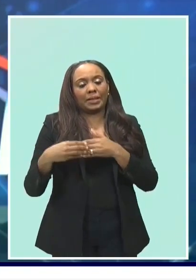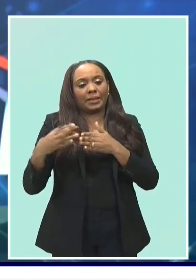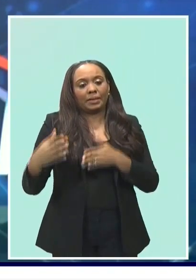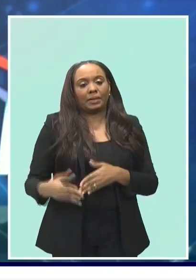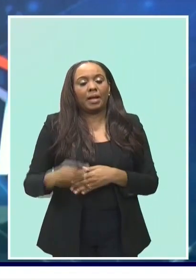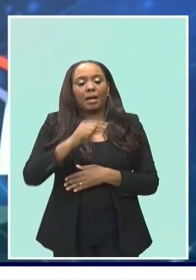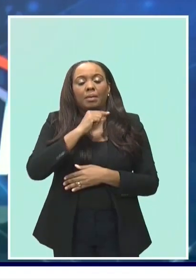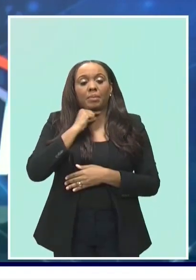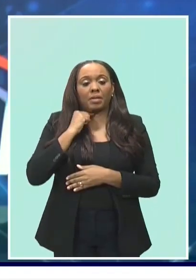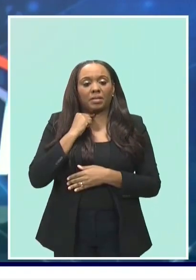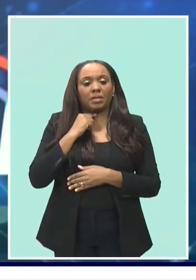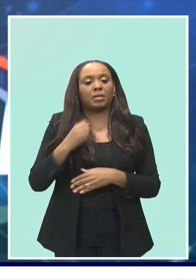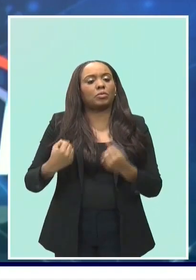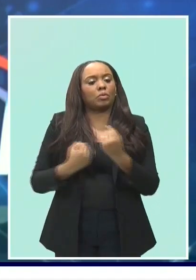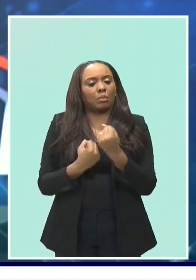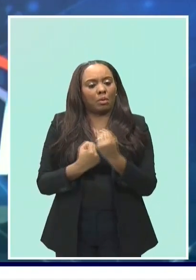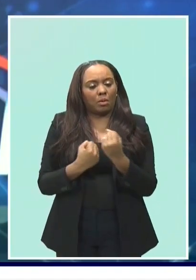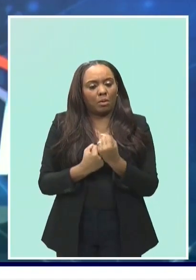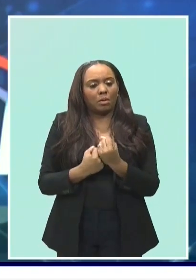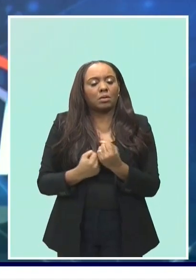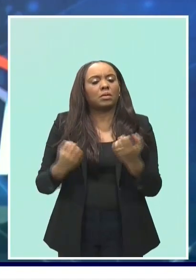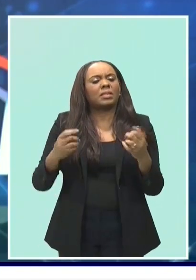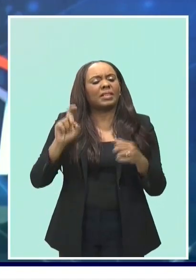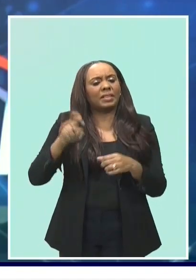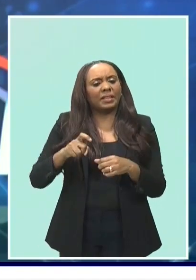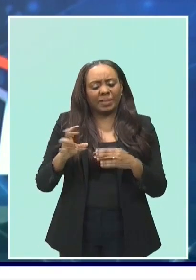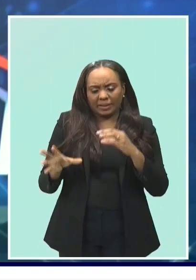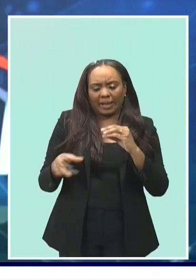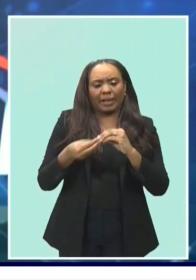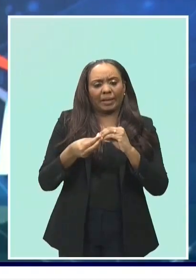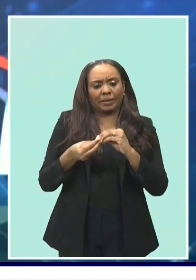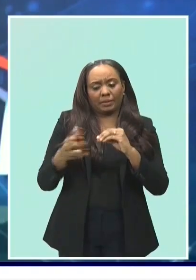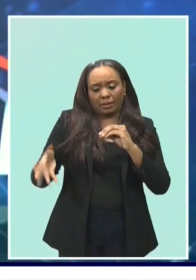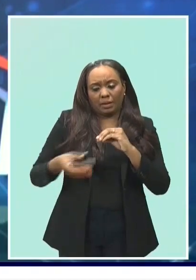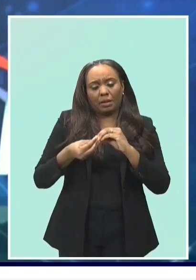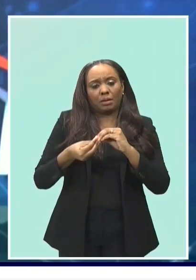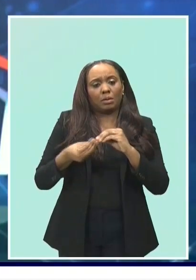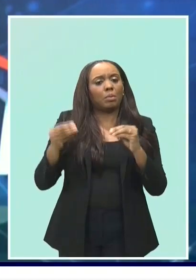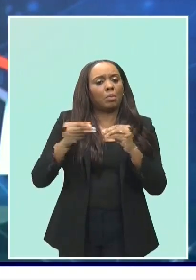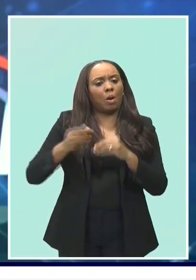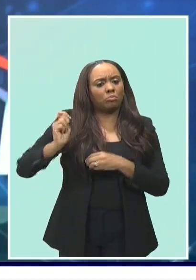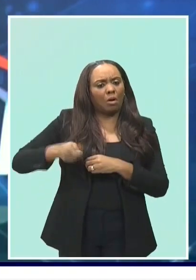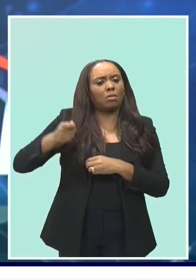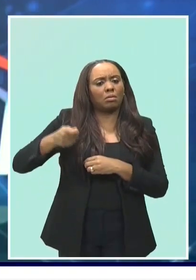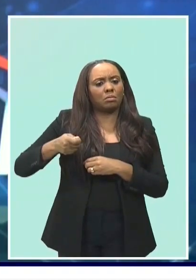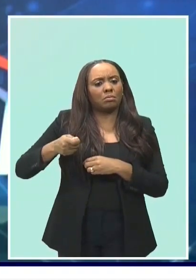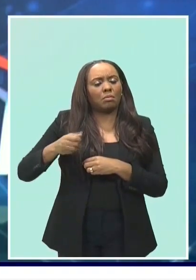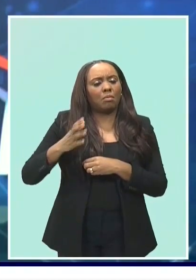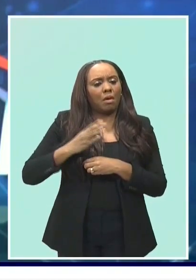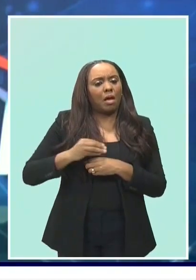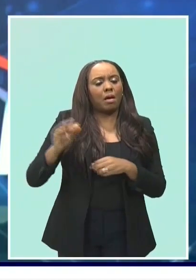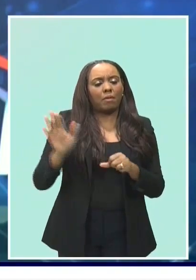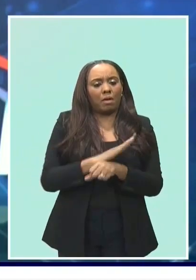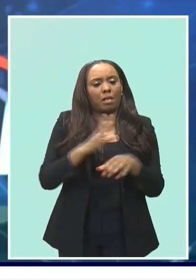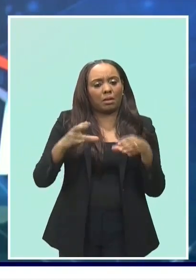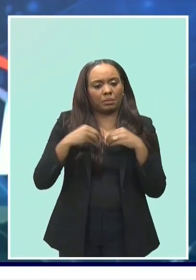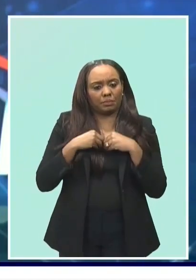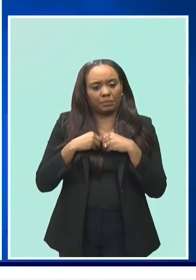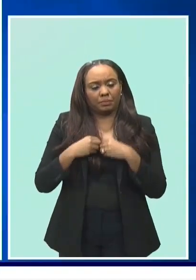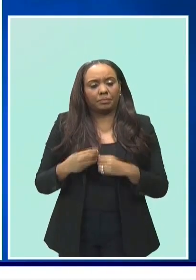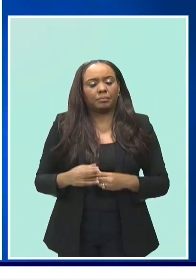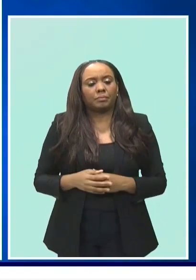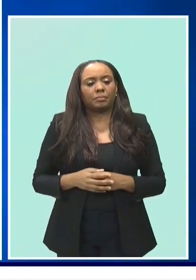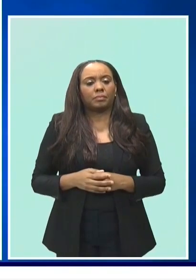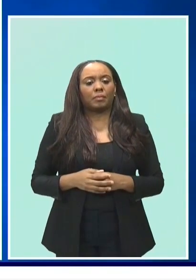reservation, supported the recommendations that were first made by the Judicial Appointments Committee and accepted by the Prime Minister. The AG also announced